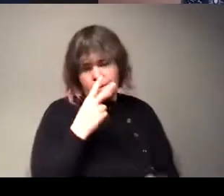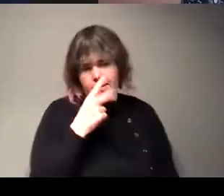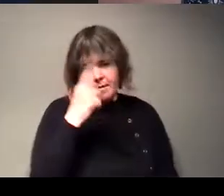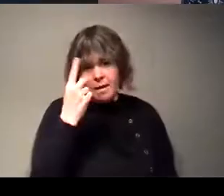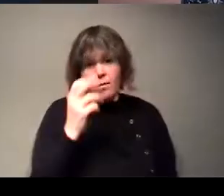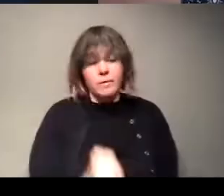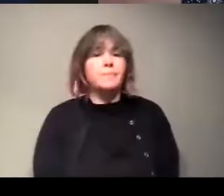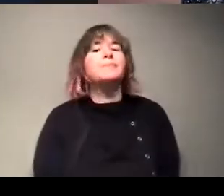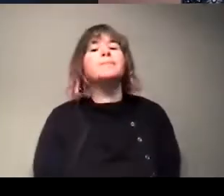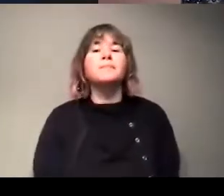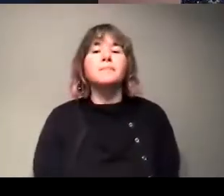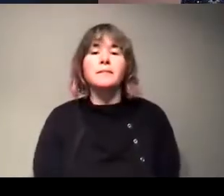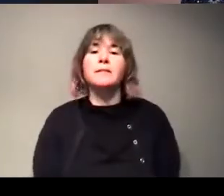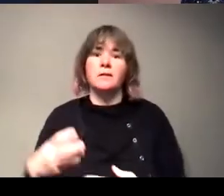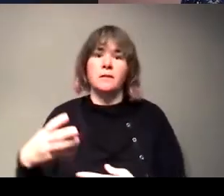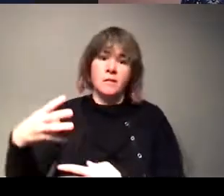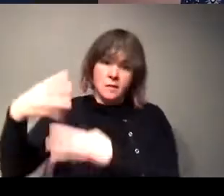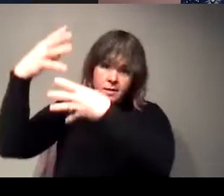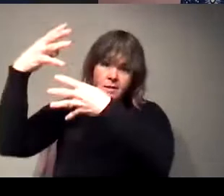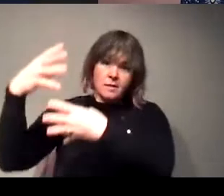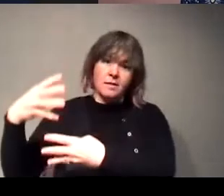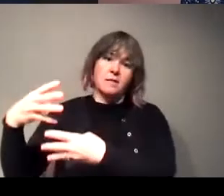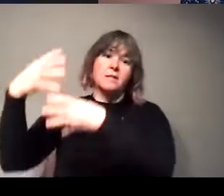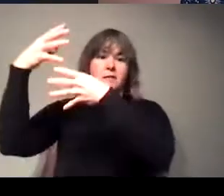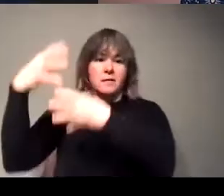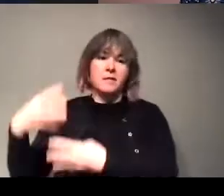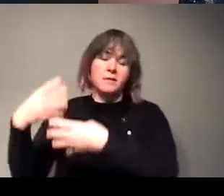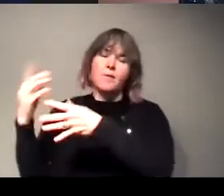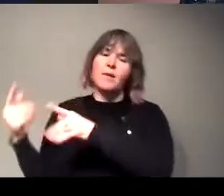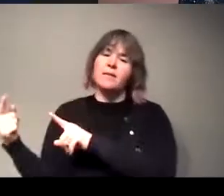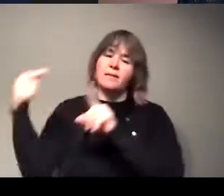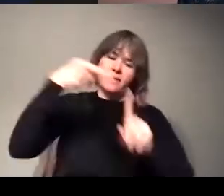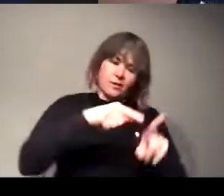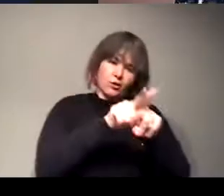Okay, so we have a lot of interest in black holes, and to bring it back to Star Wars. Yeah.